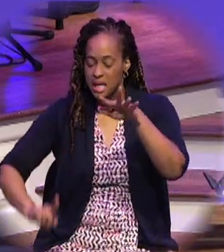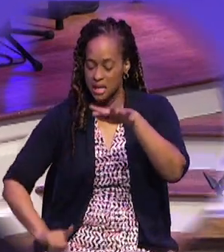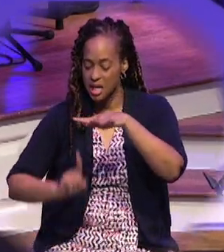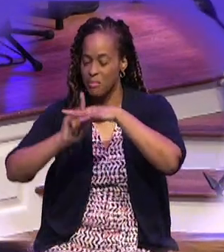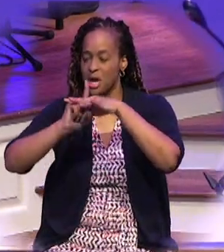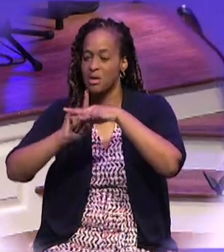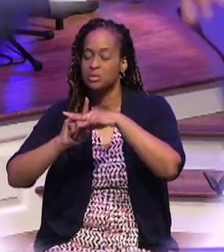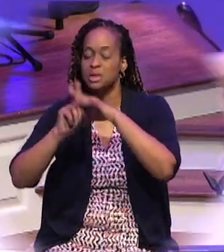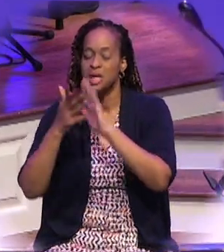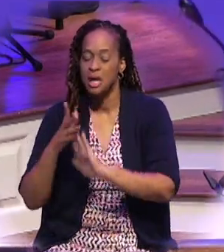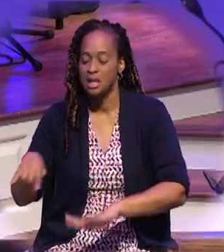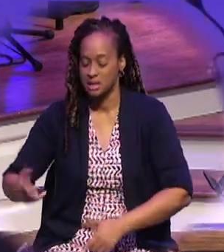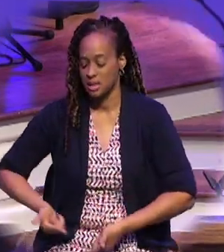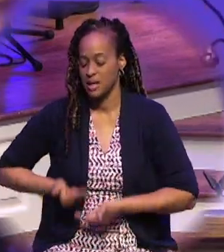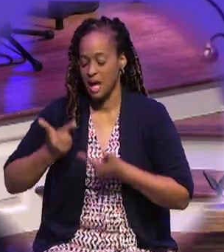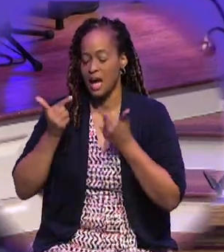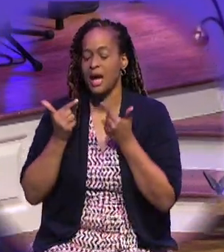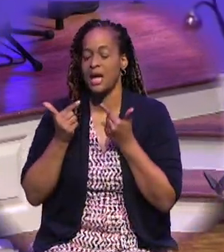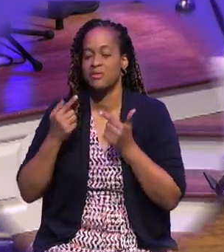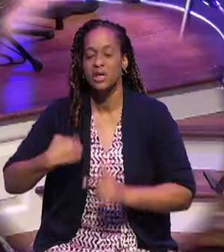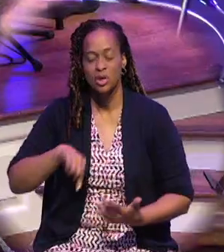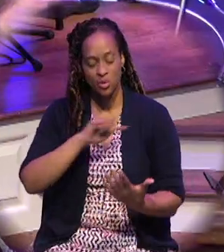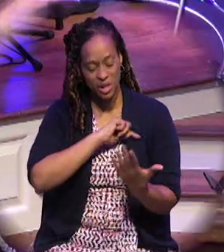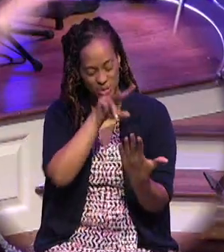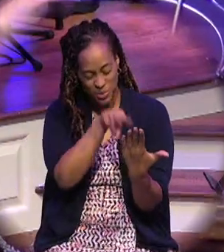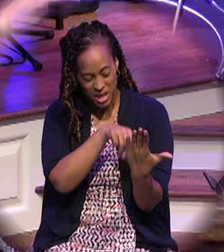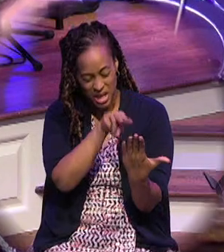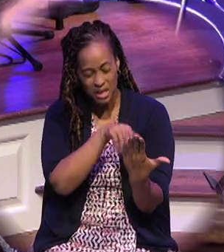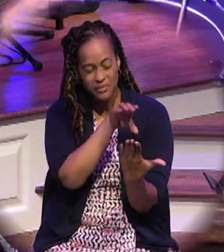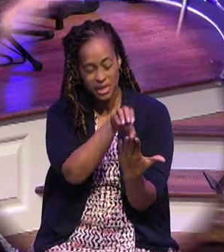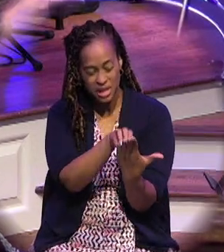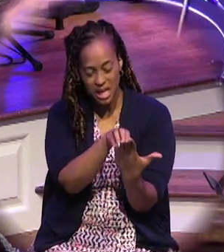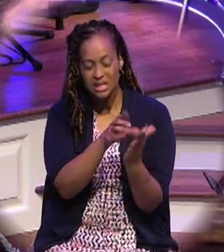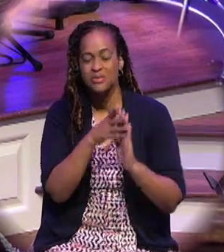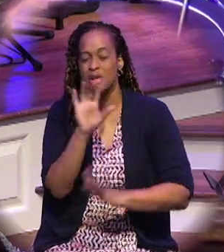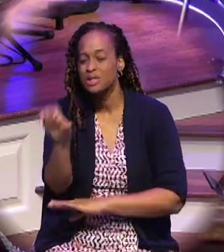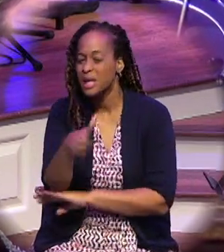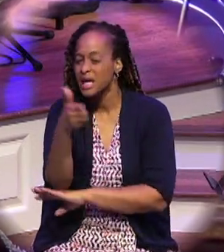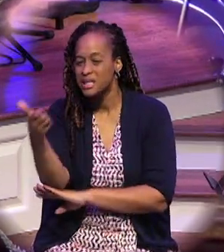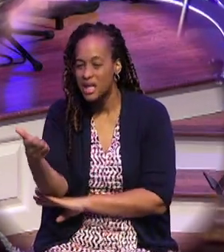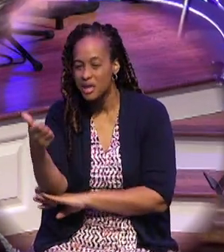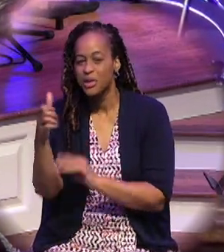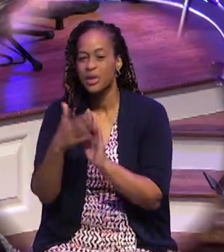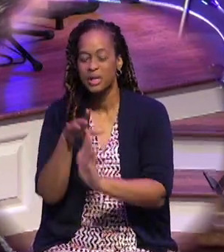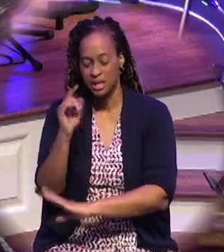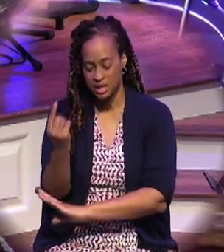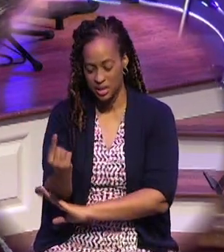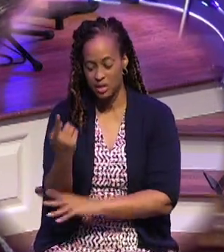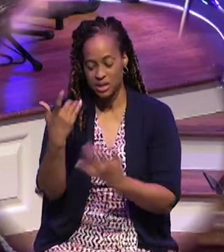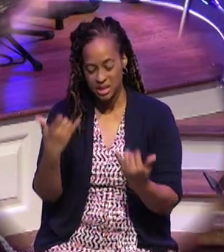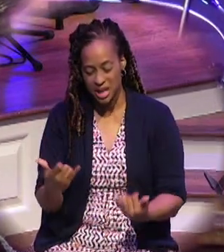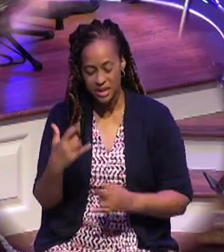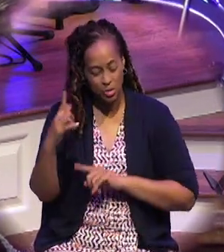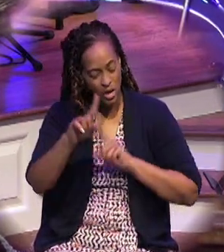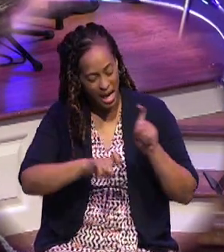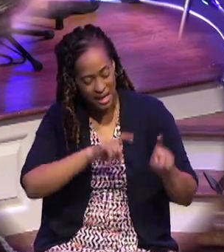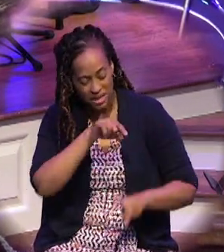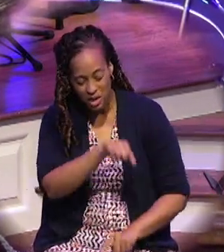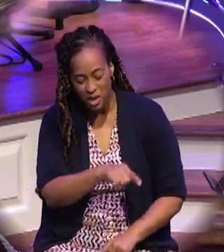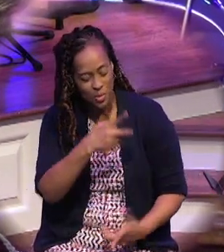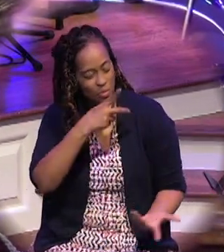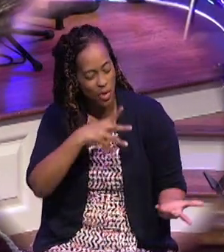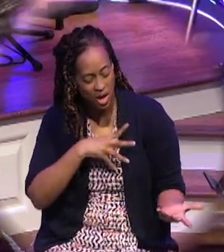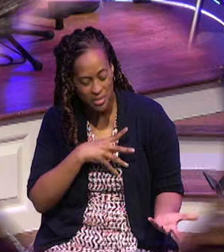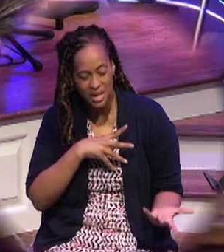other side alive. We read in the text, there is another man there that day who asked her, woman,